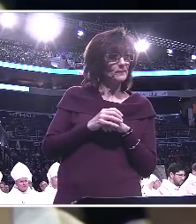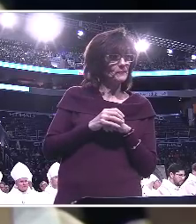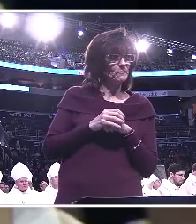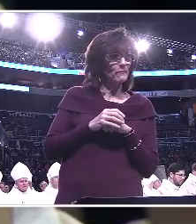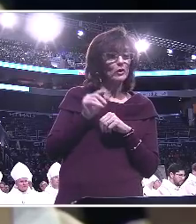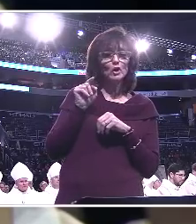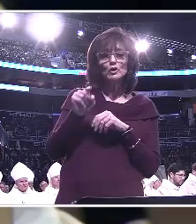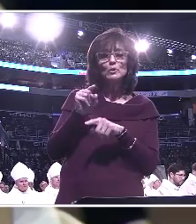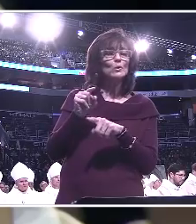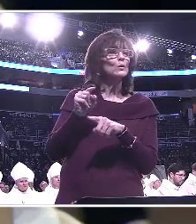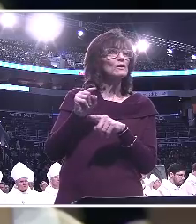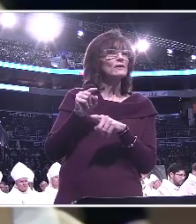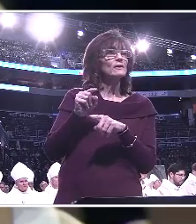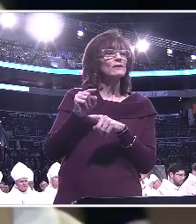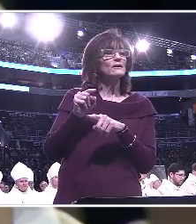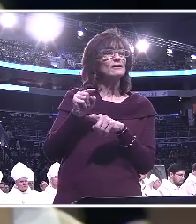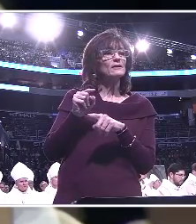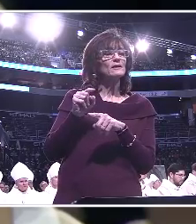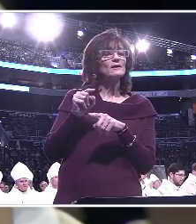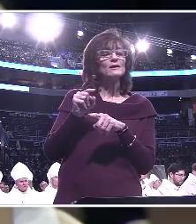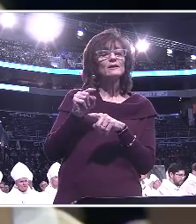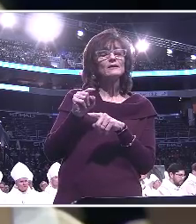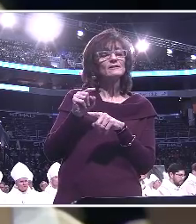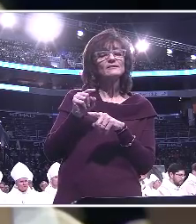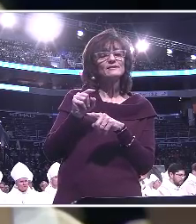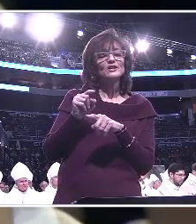you underestimate your ability to love.